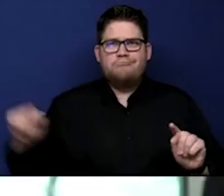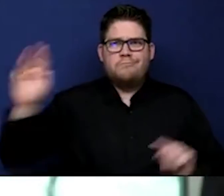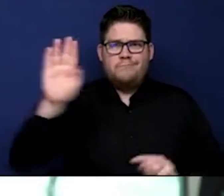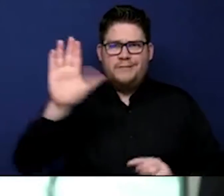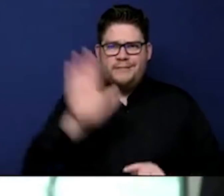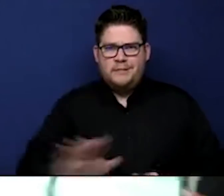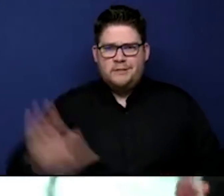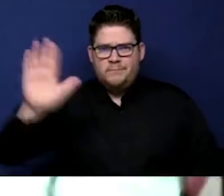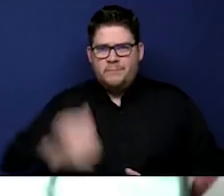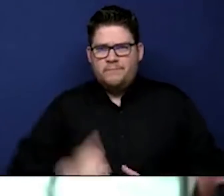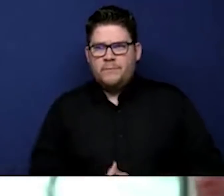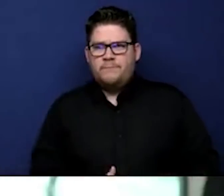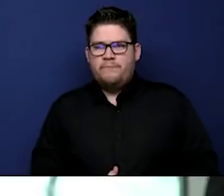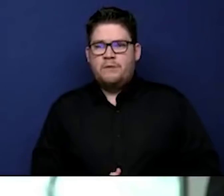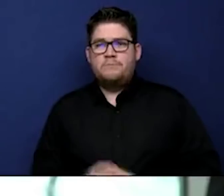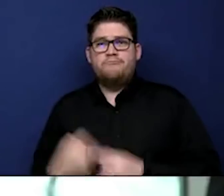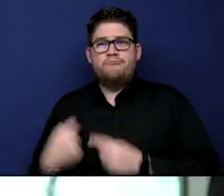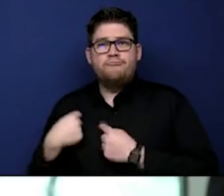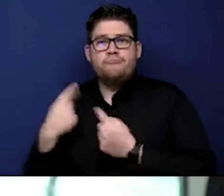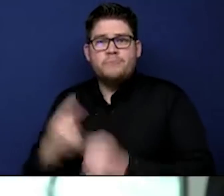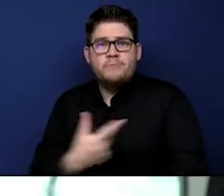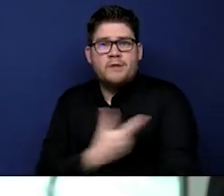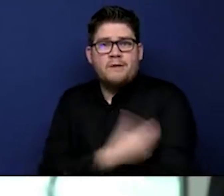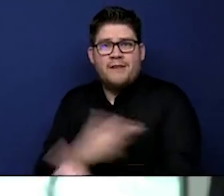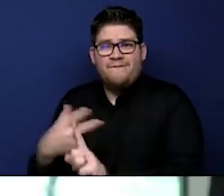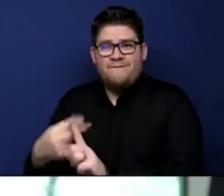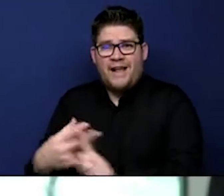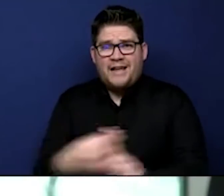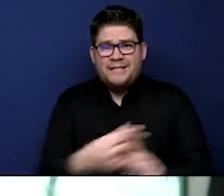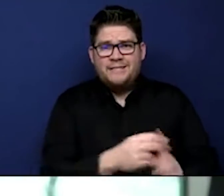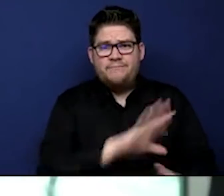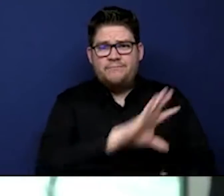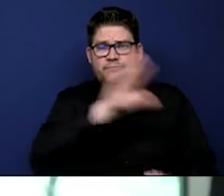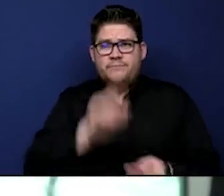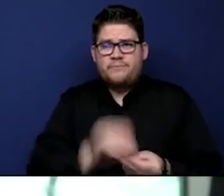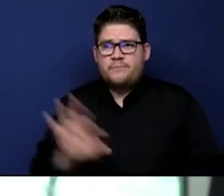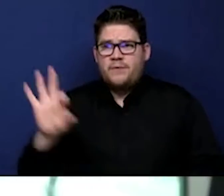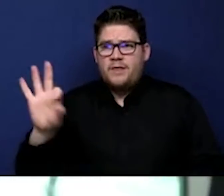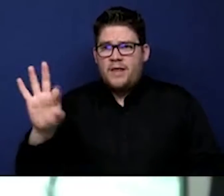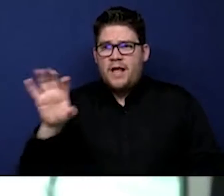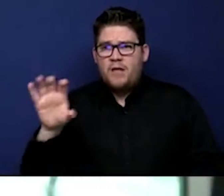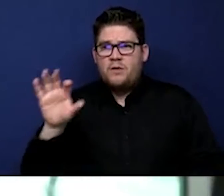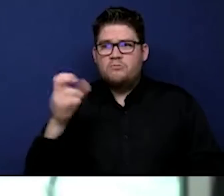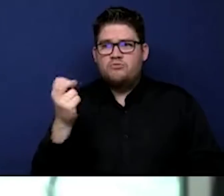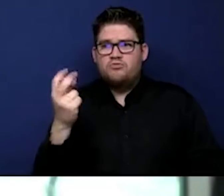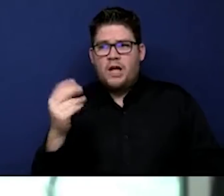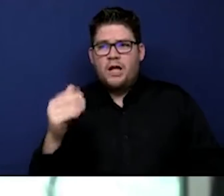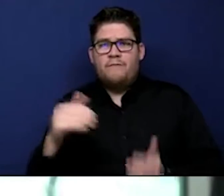912,056 doses of all of the COVID-19 vaccines in BC.